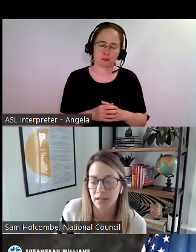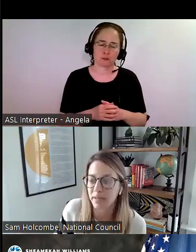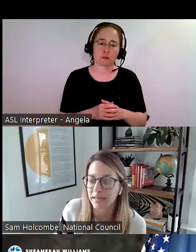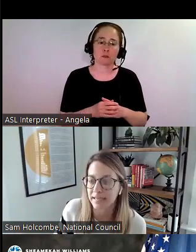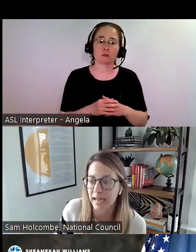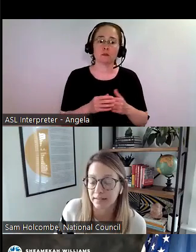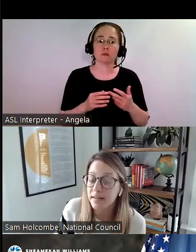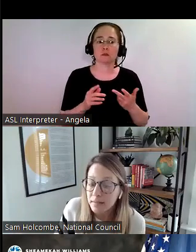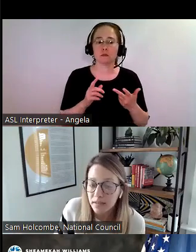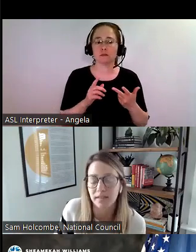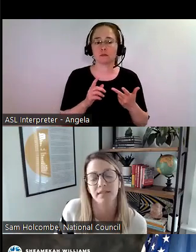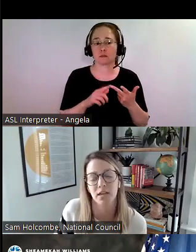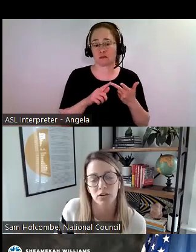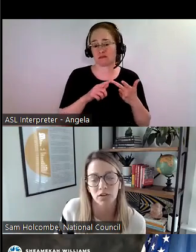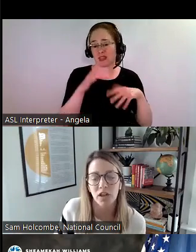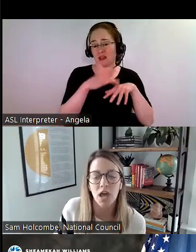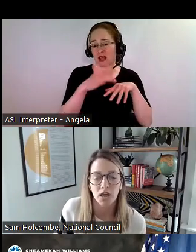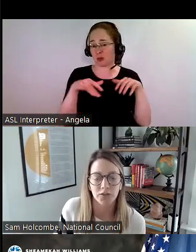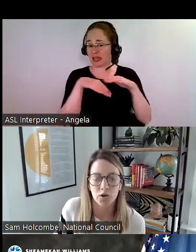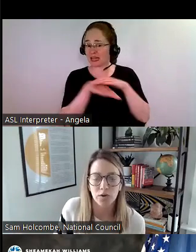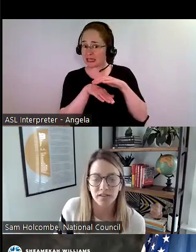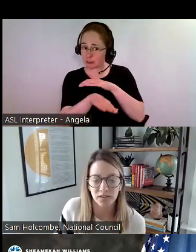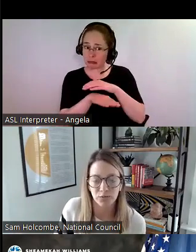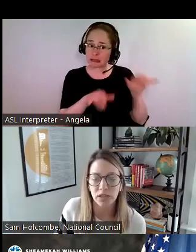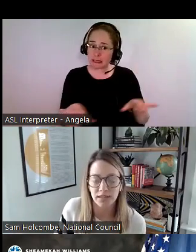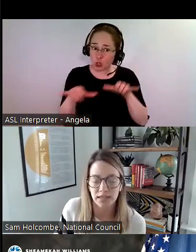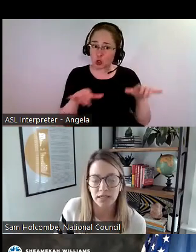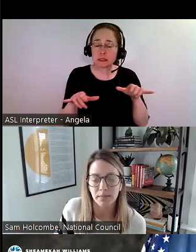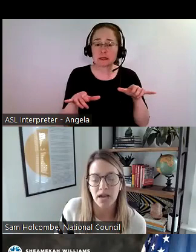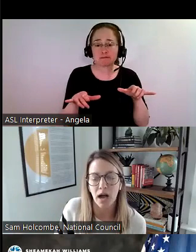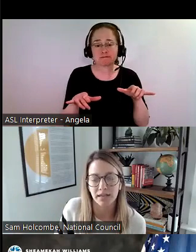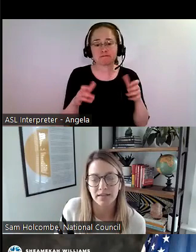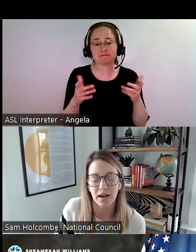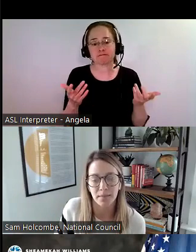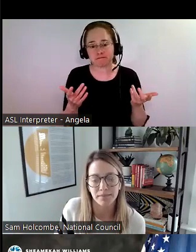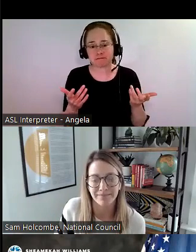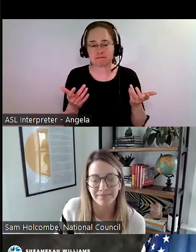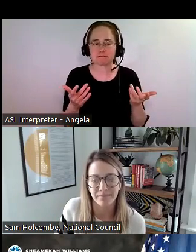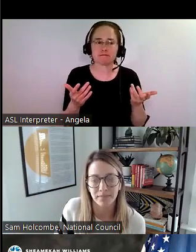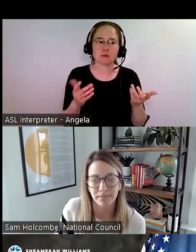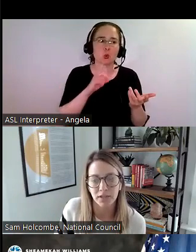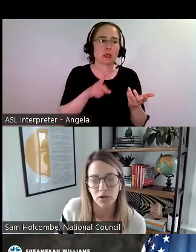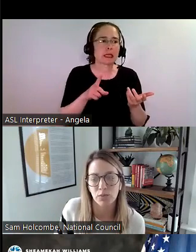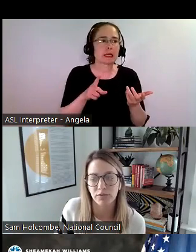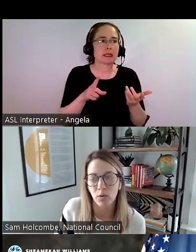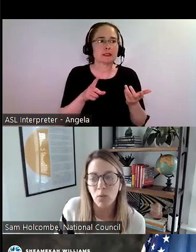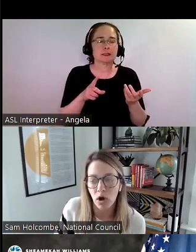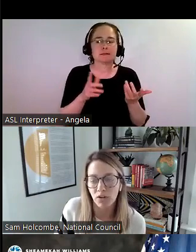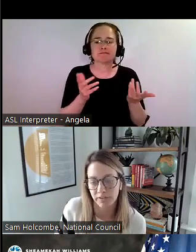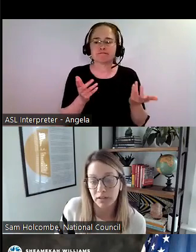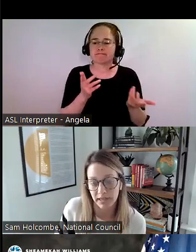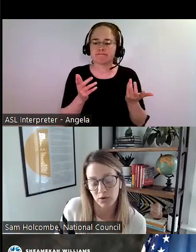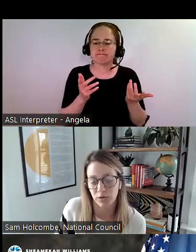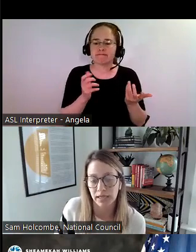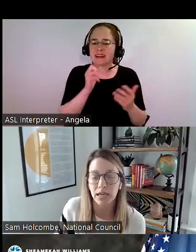of availability and accessibility standards, so this is really thinking beyond, the